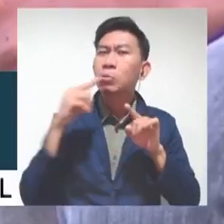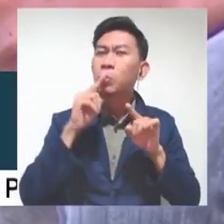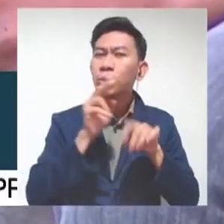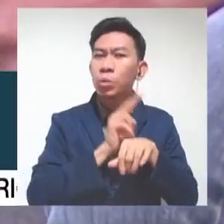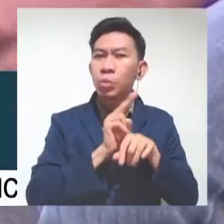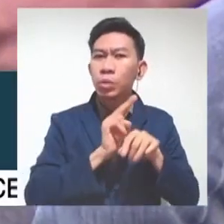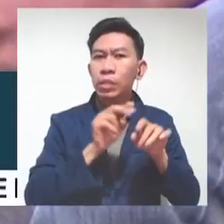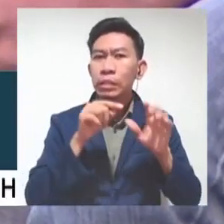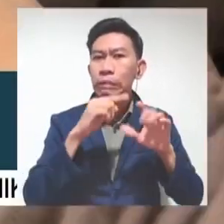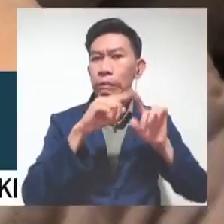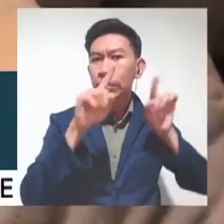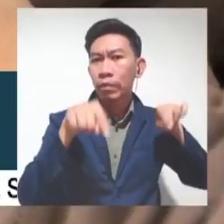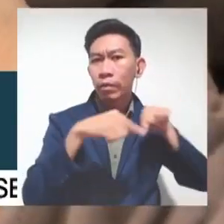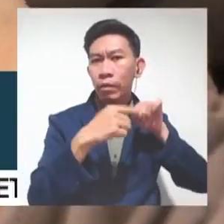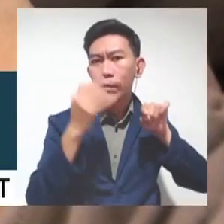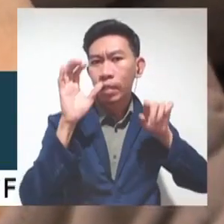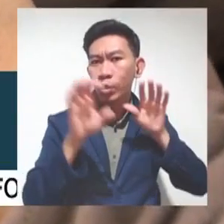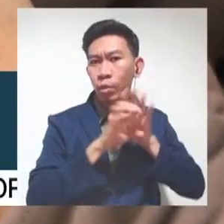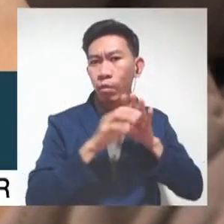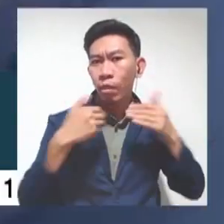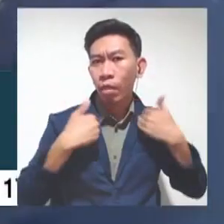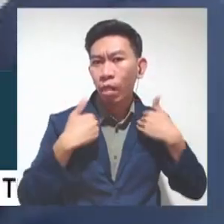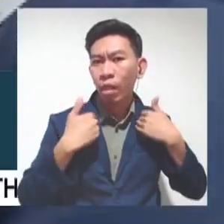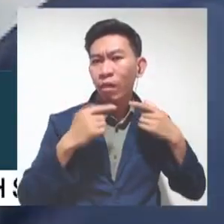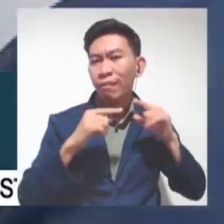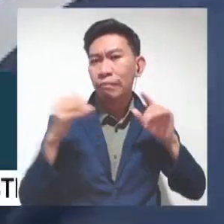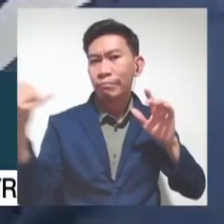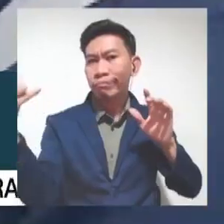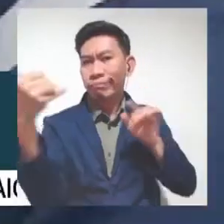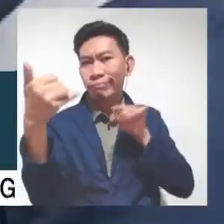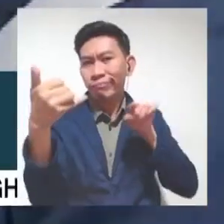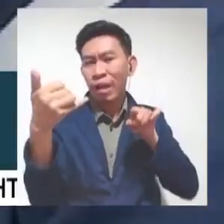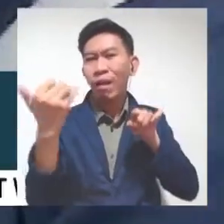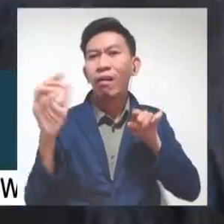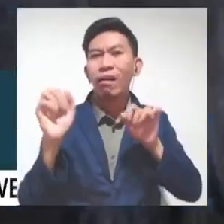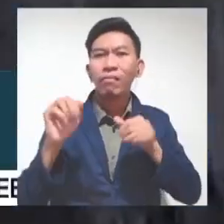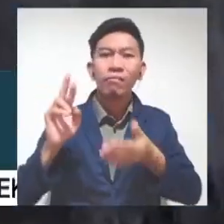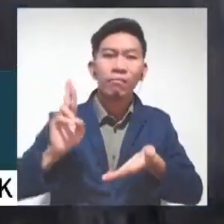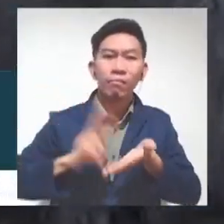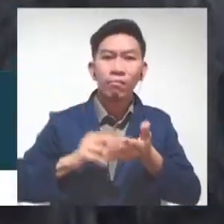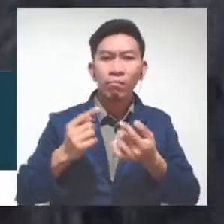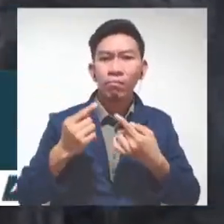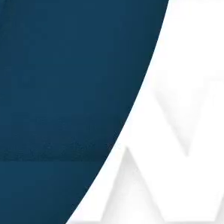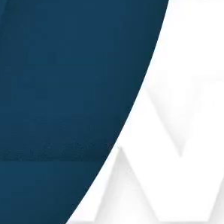She also urges authorities to improve mechanisms for reporting tech scams and fraud.